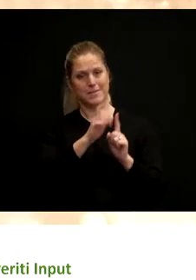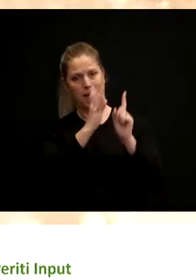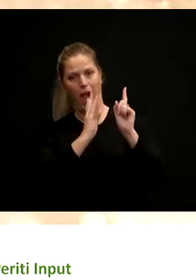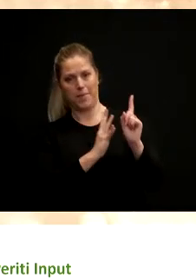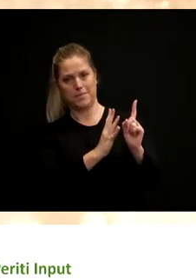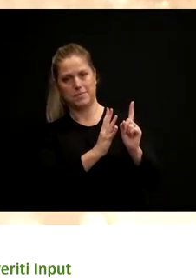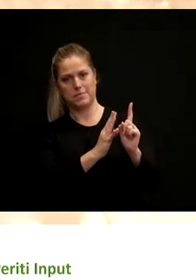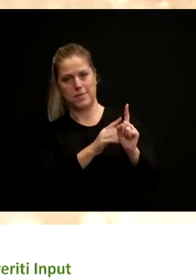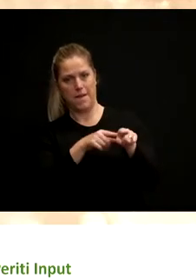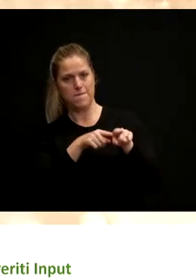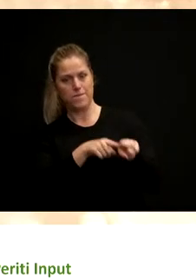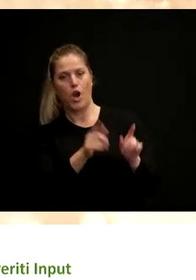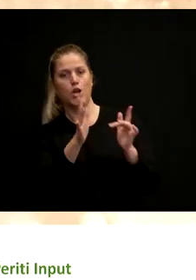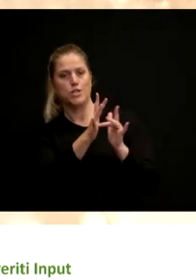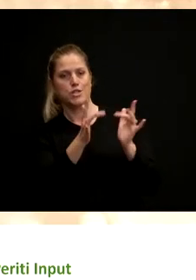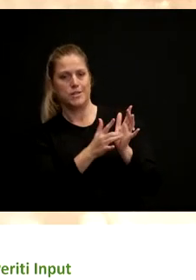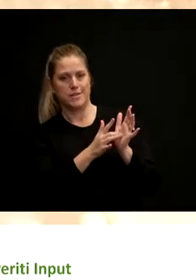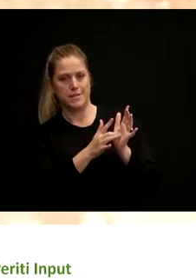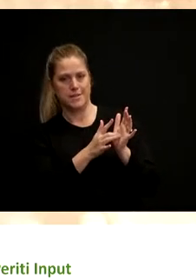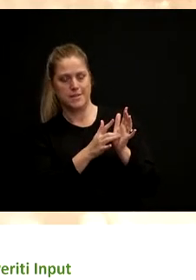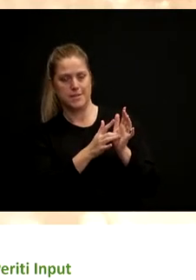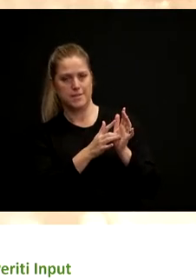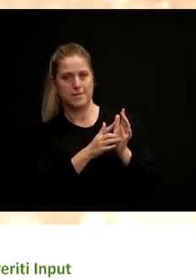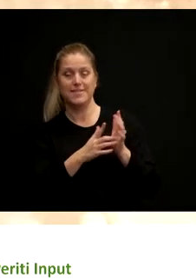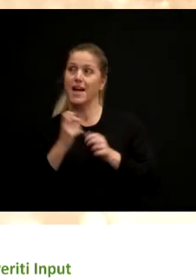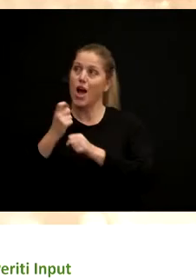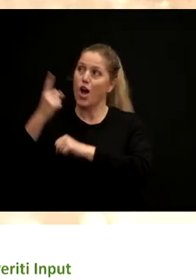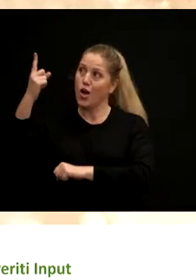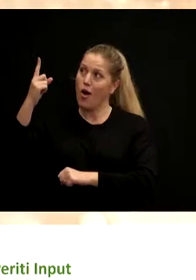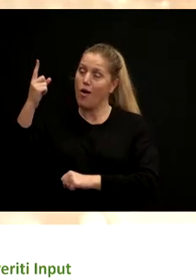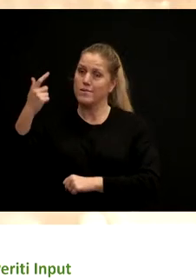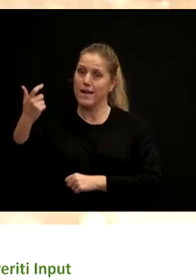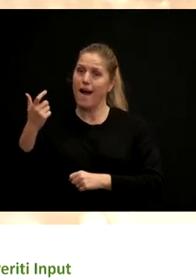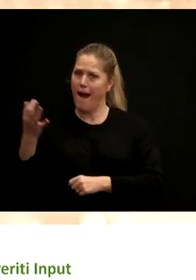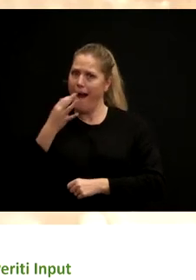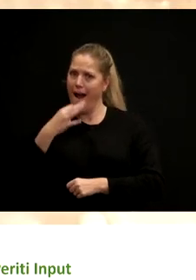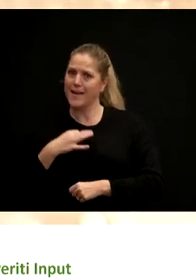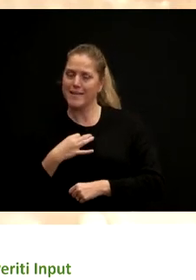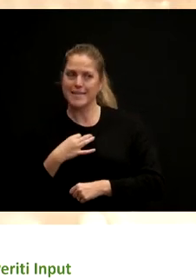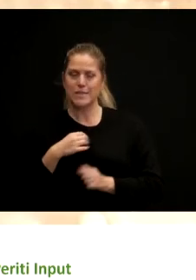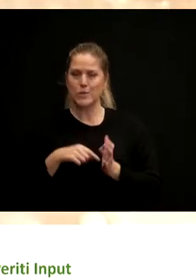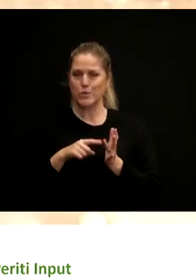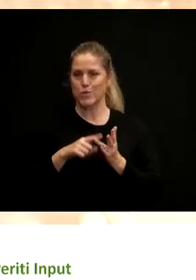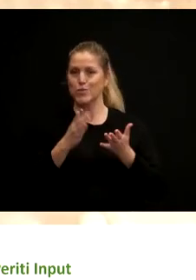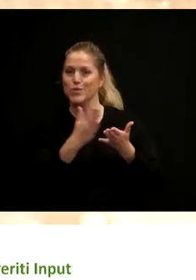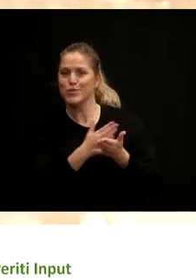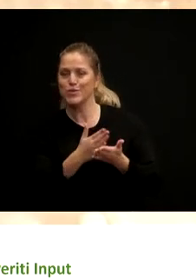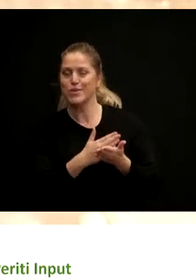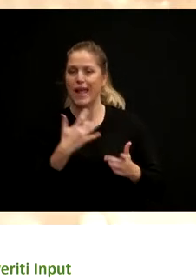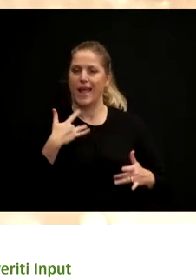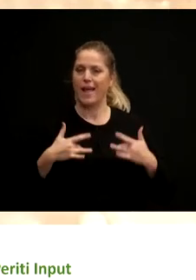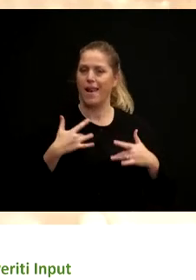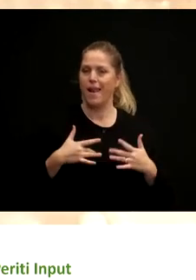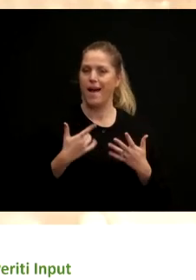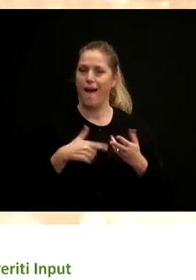Christ, God's love invites all people to a share in a life of joy and